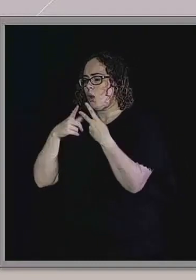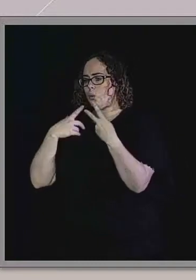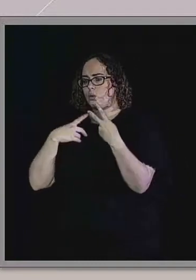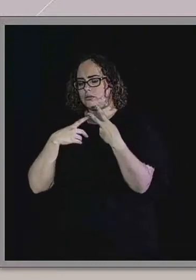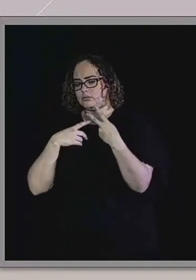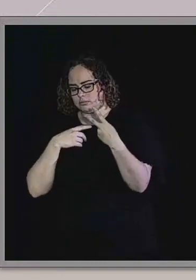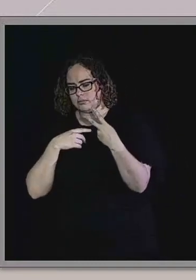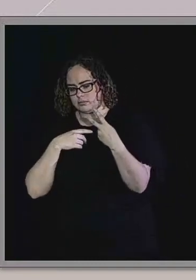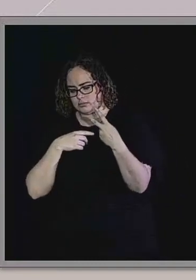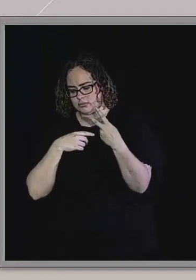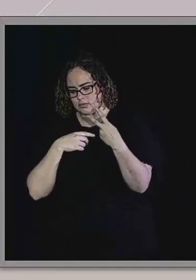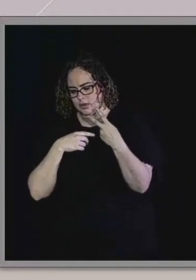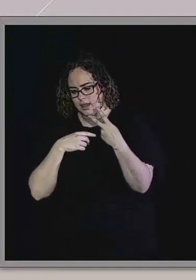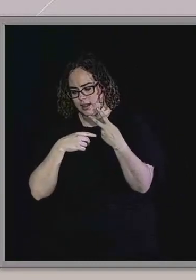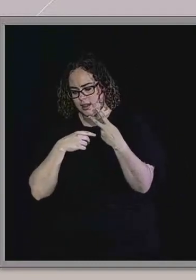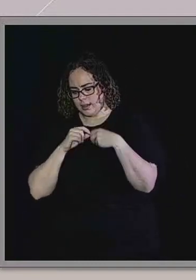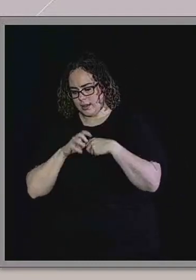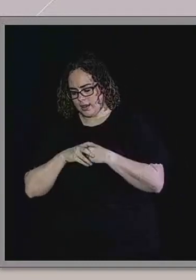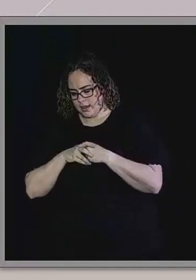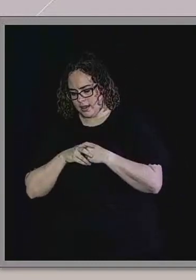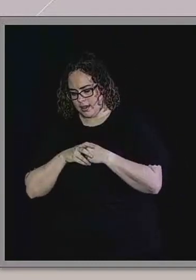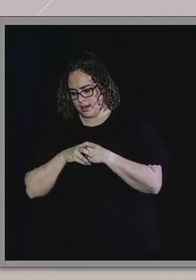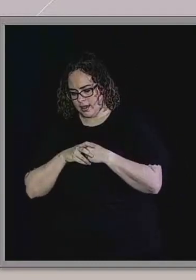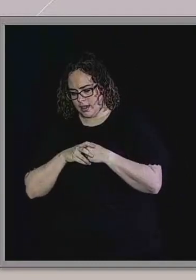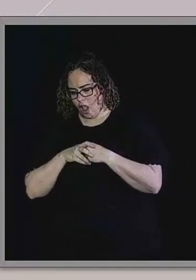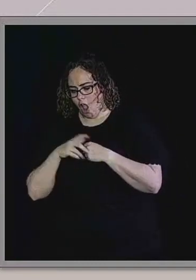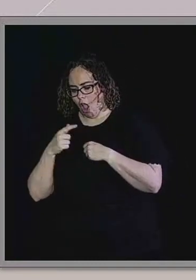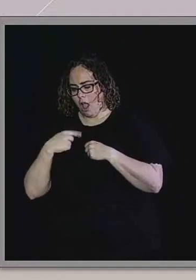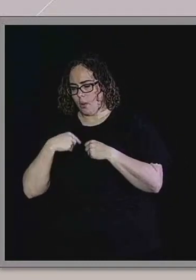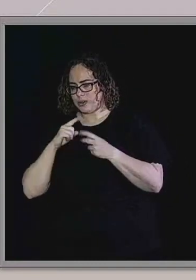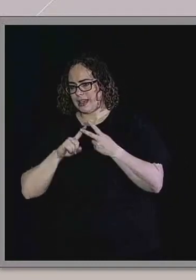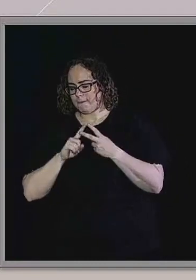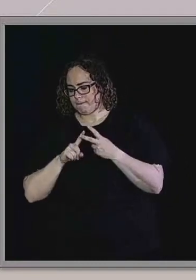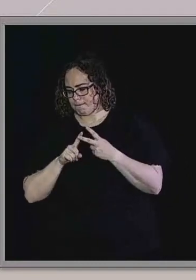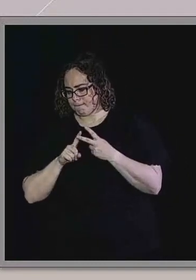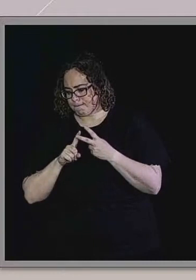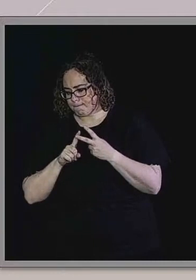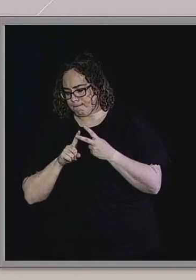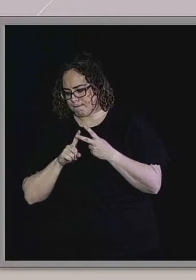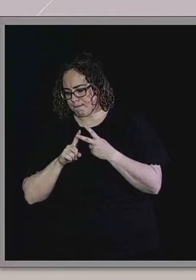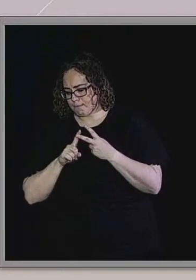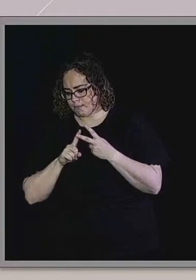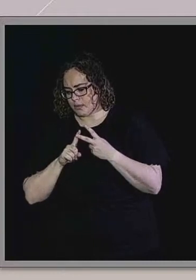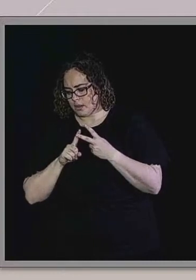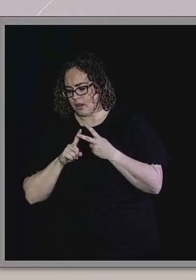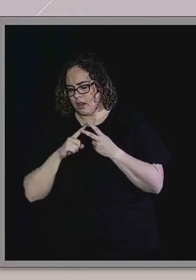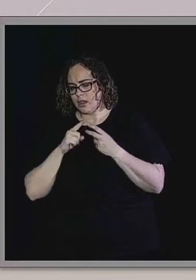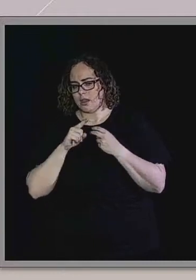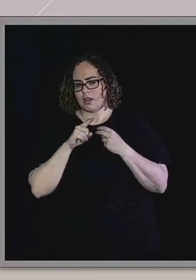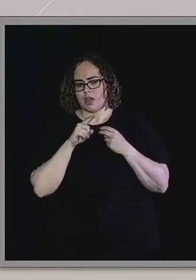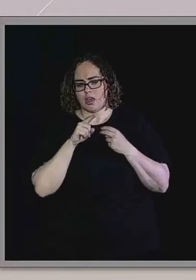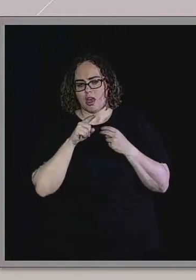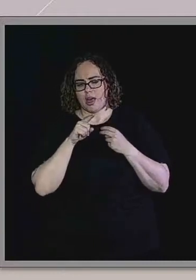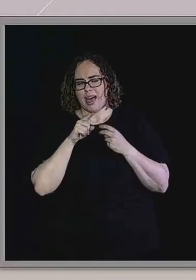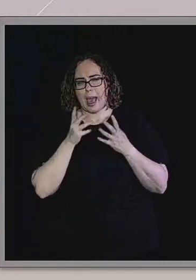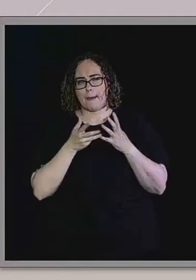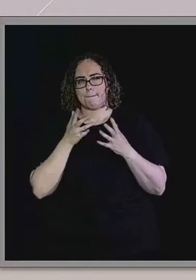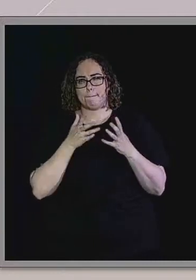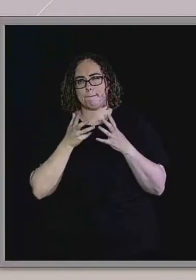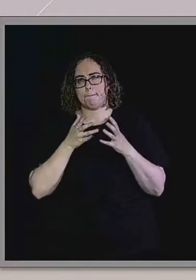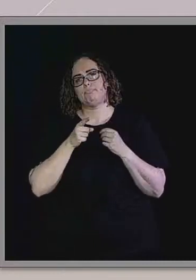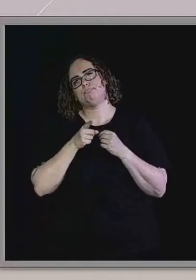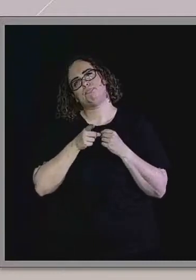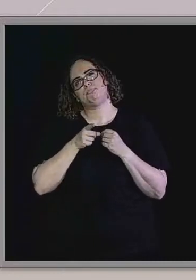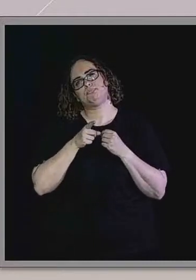said I'll get back to them, it's for the reason that they want to just talk about, putting